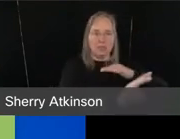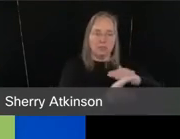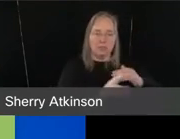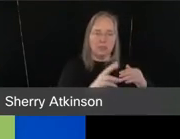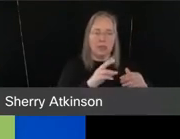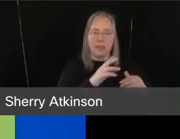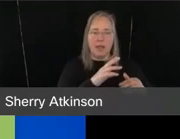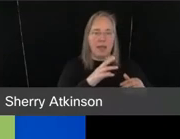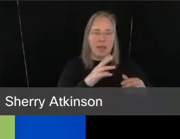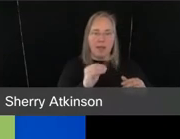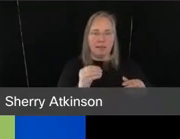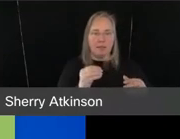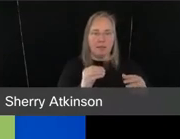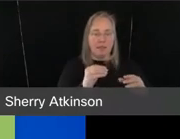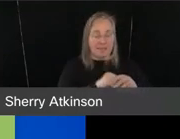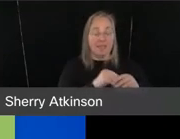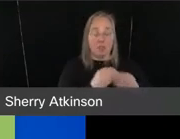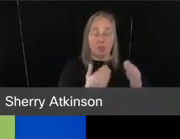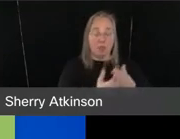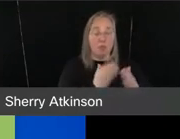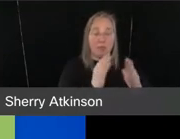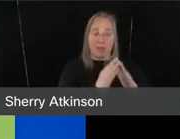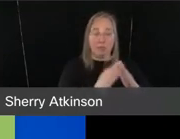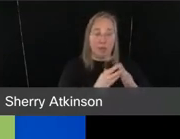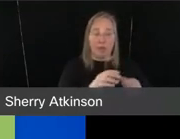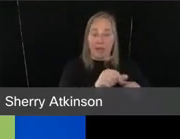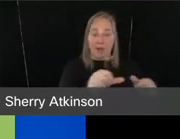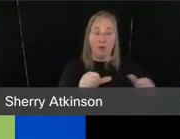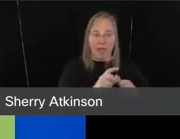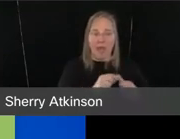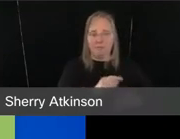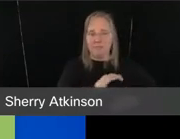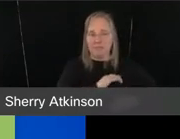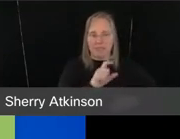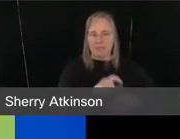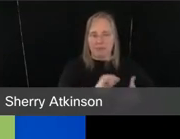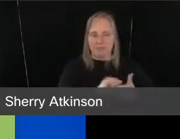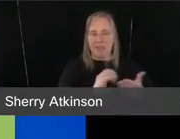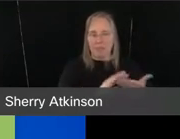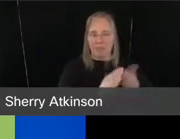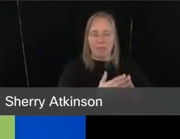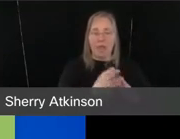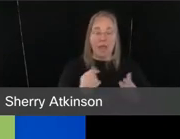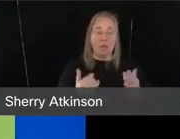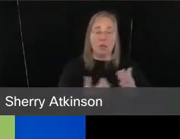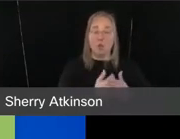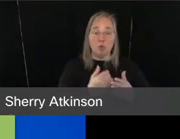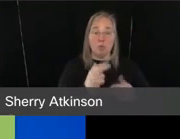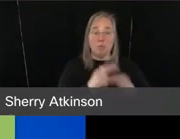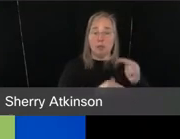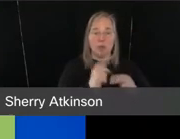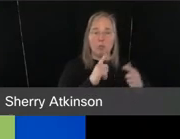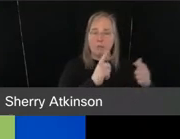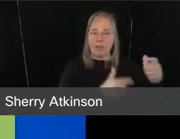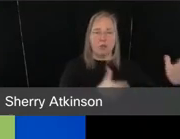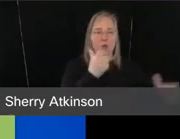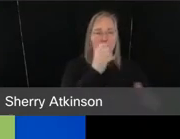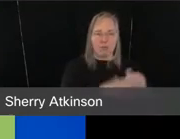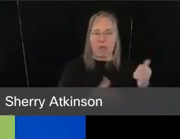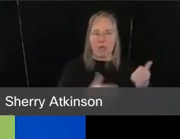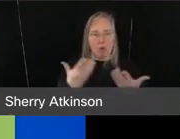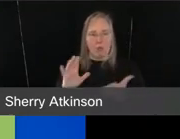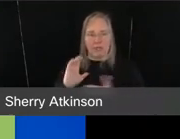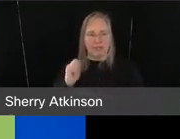downtown area and meet the needs of that community. The new branch is also targeted to be larger than the existing central